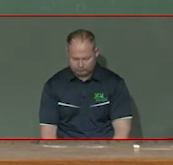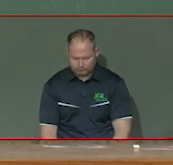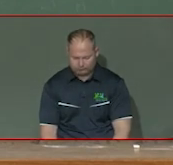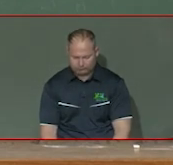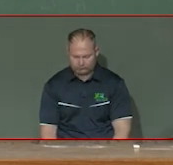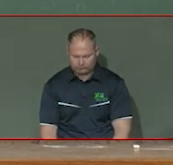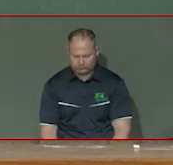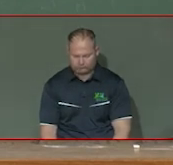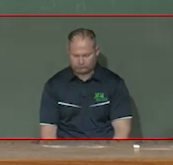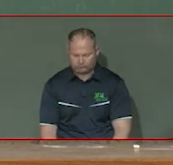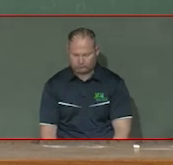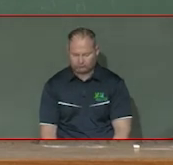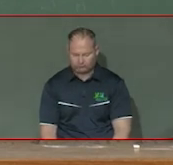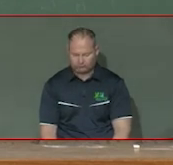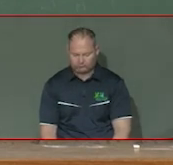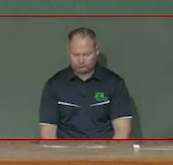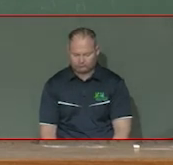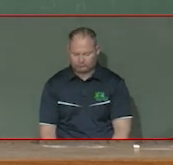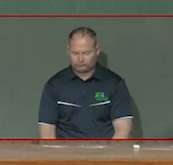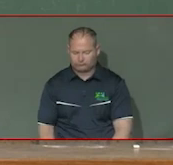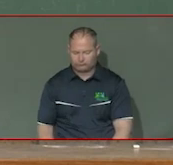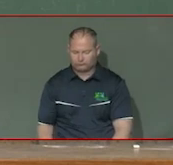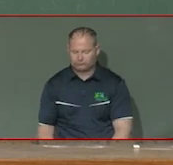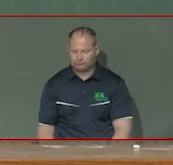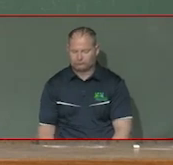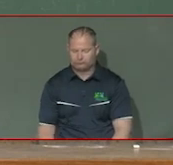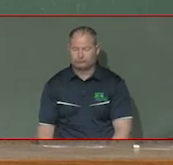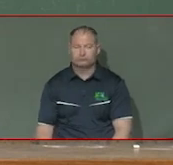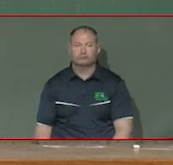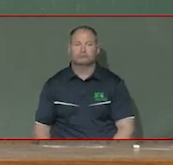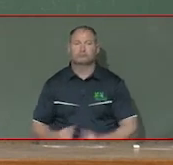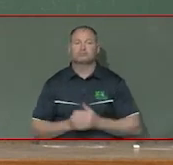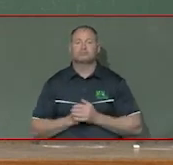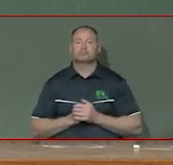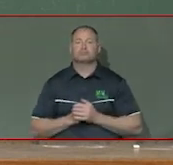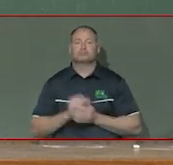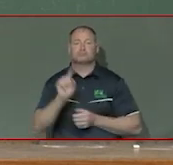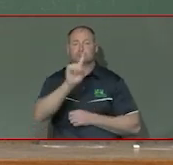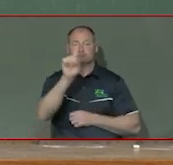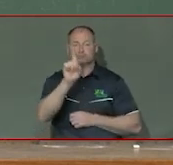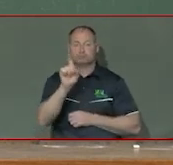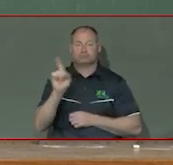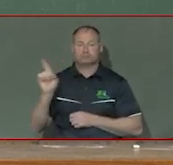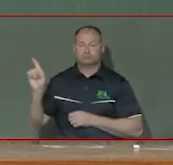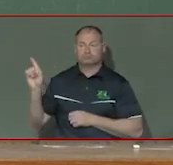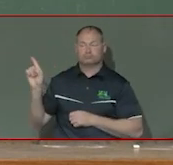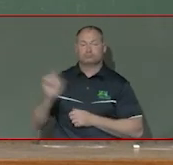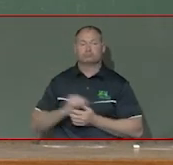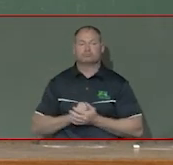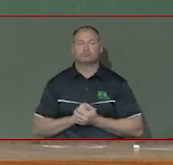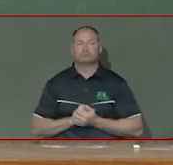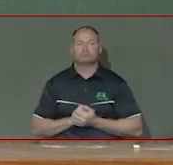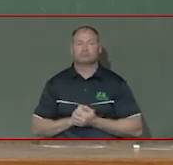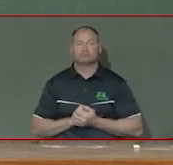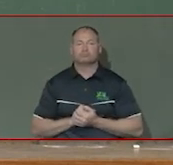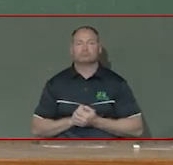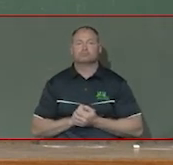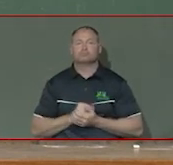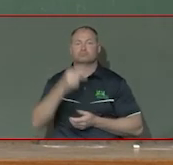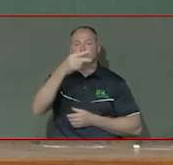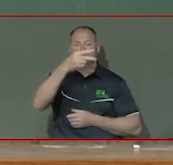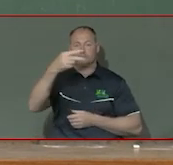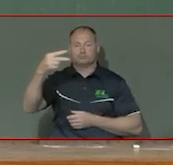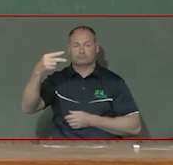if they say to you, given the cos of A minus B is equal to cos A